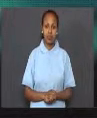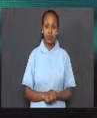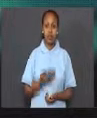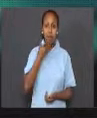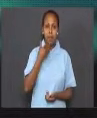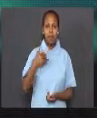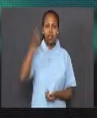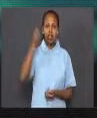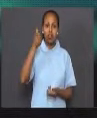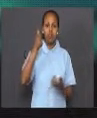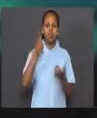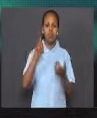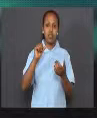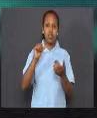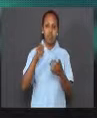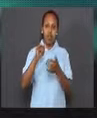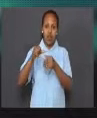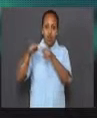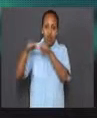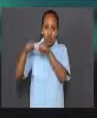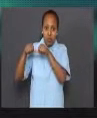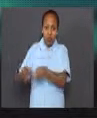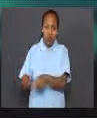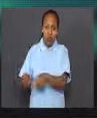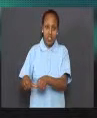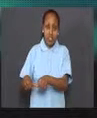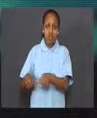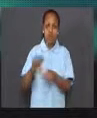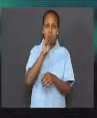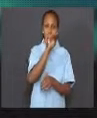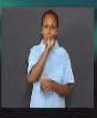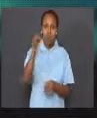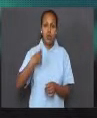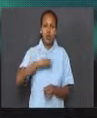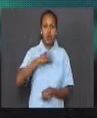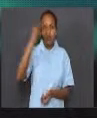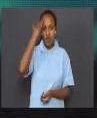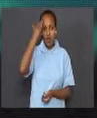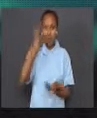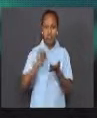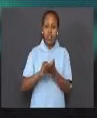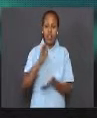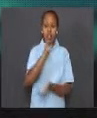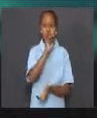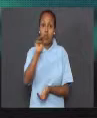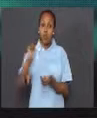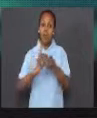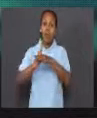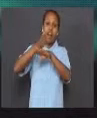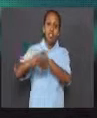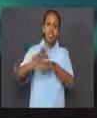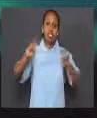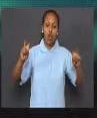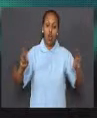Based on the law of conservation of momentum, we know that the momentum after the